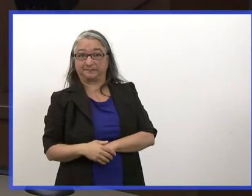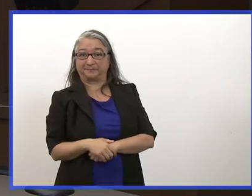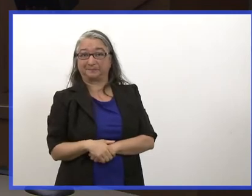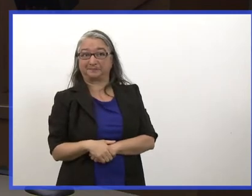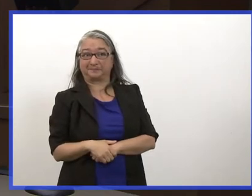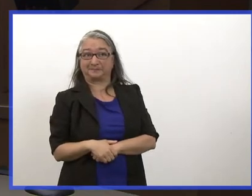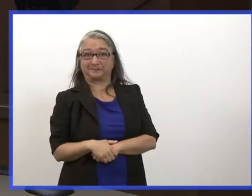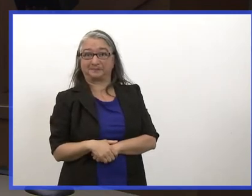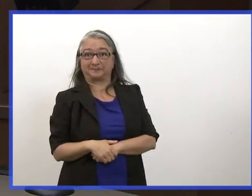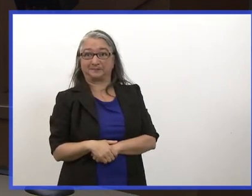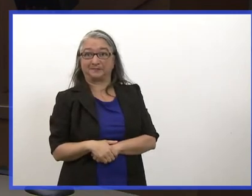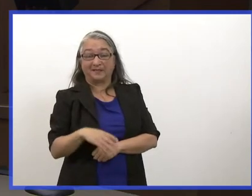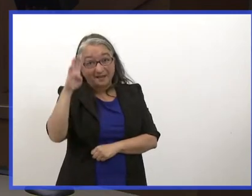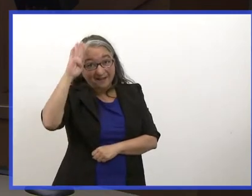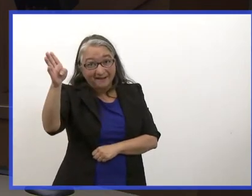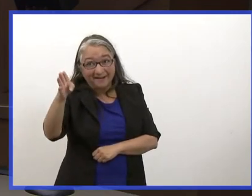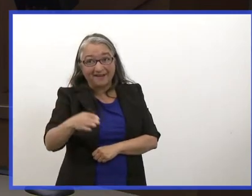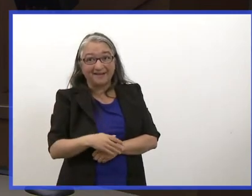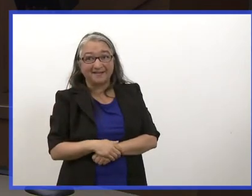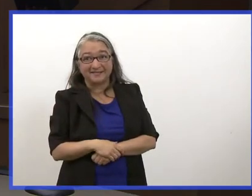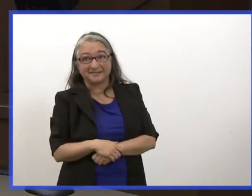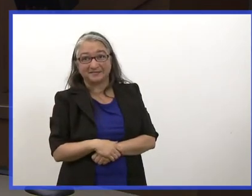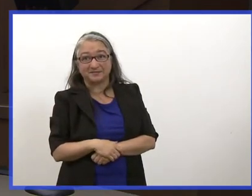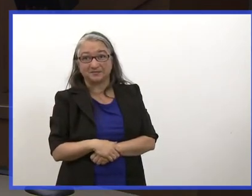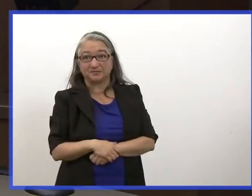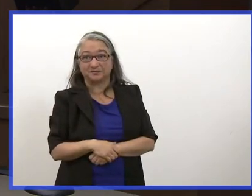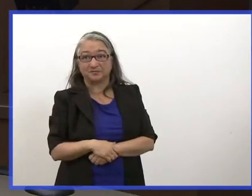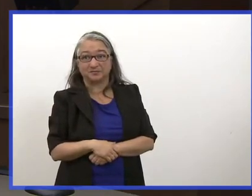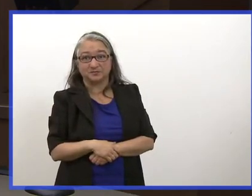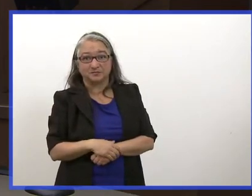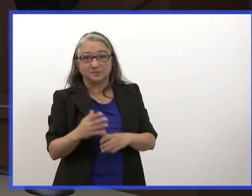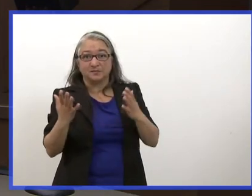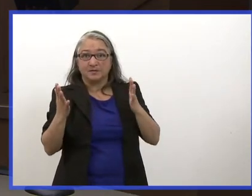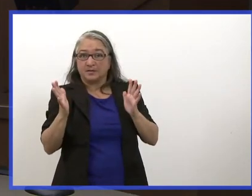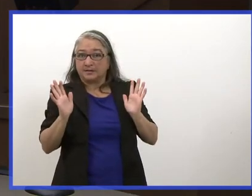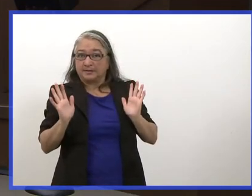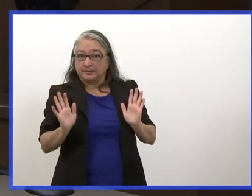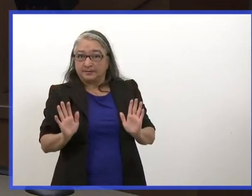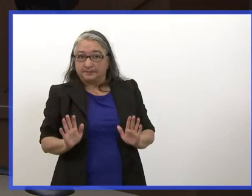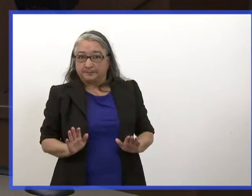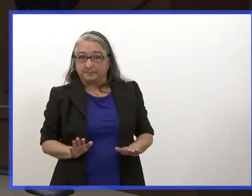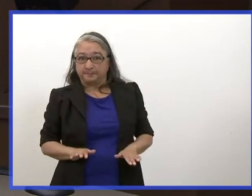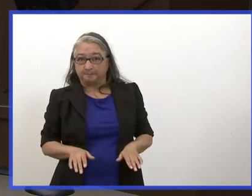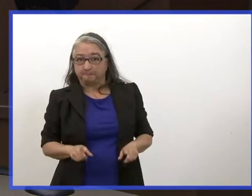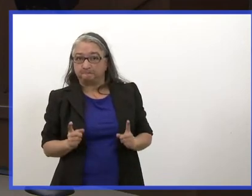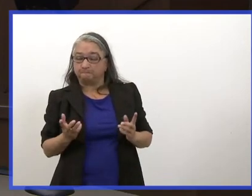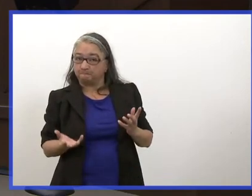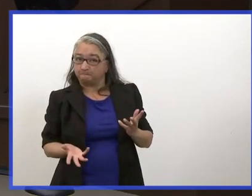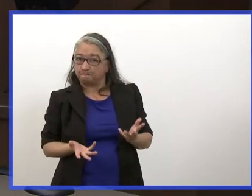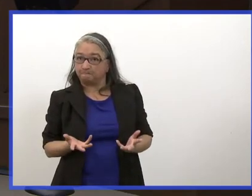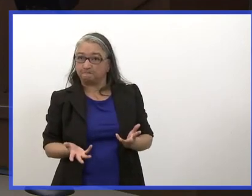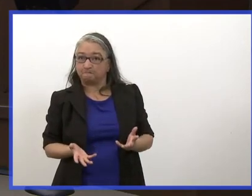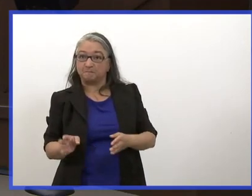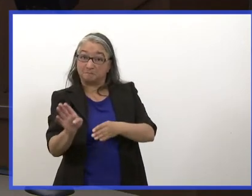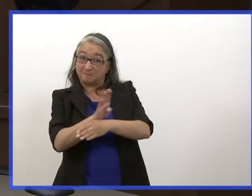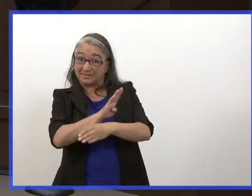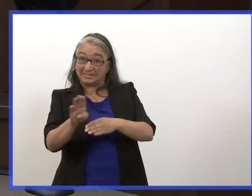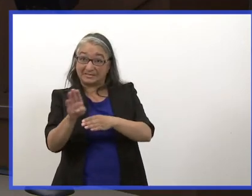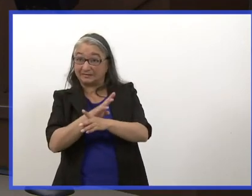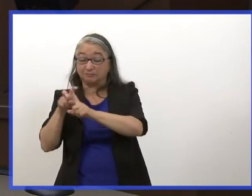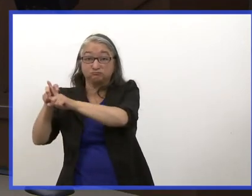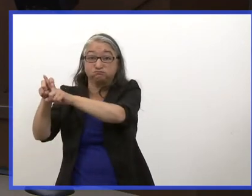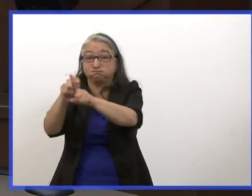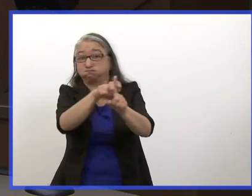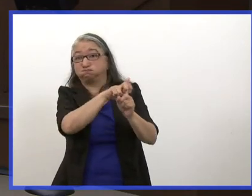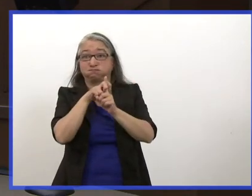Hi, gentlemen. Listen, just on the targeted approach, at what point do we start to reassess the targeted approach? Premier, going back to Scott's